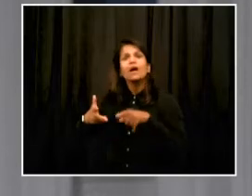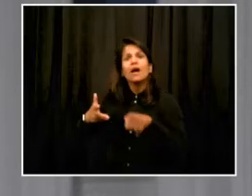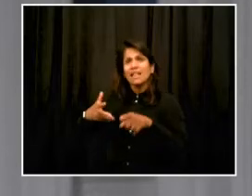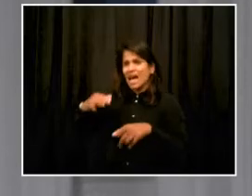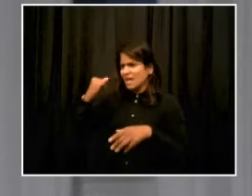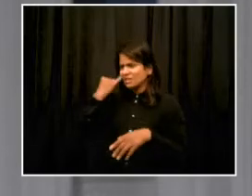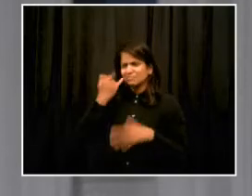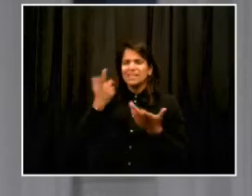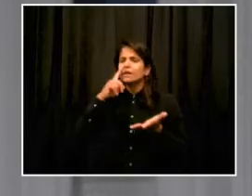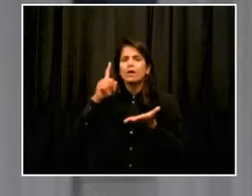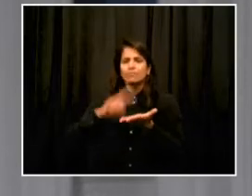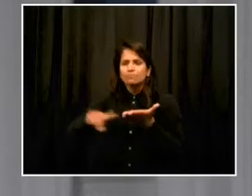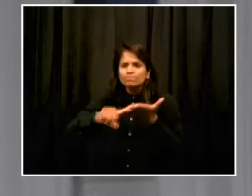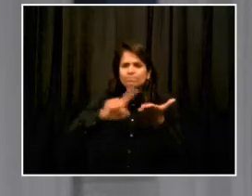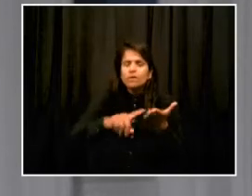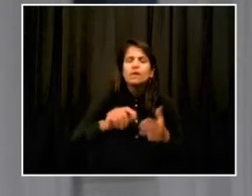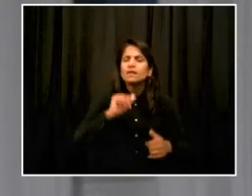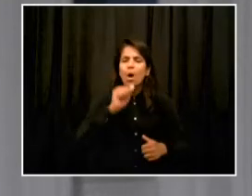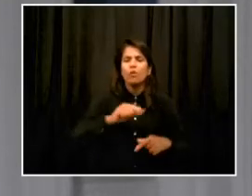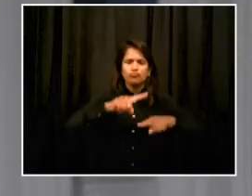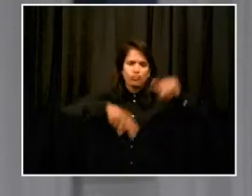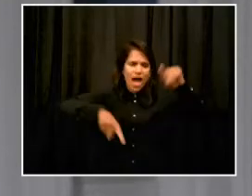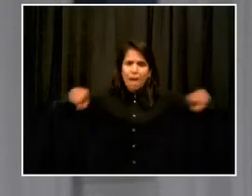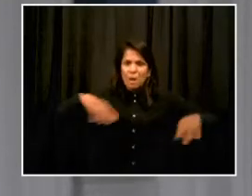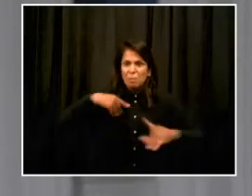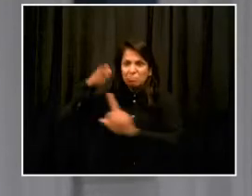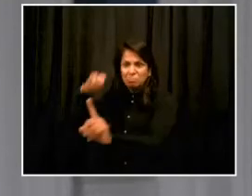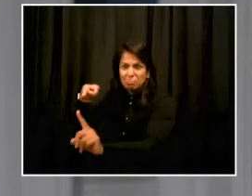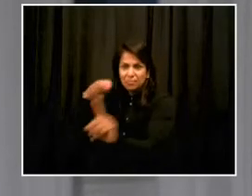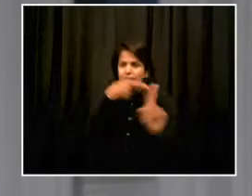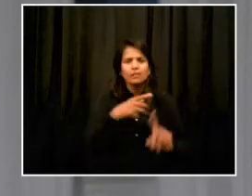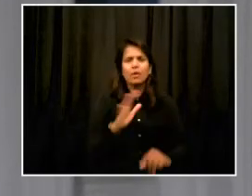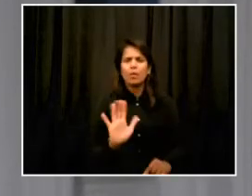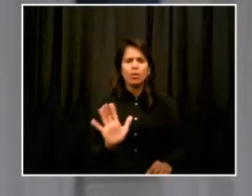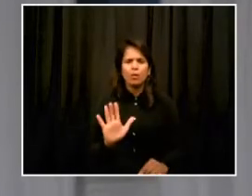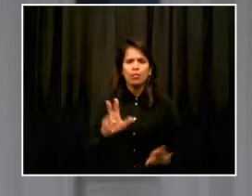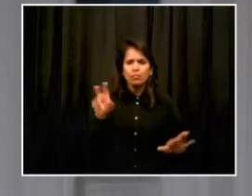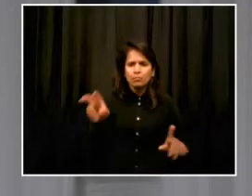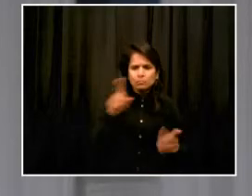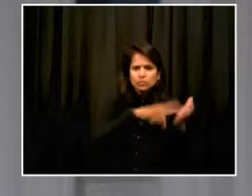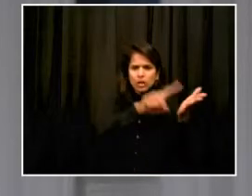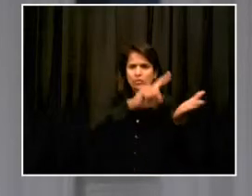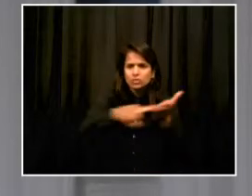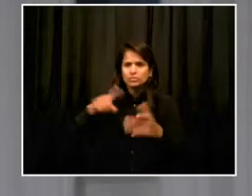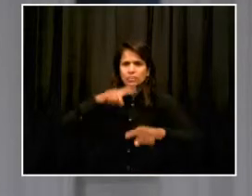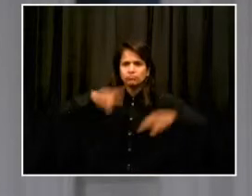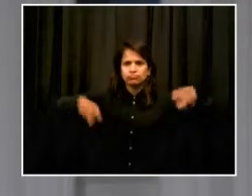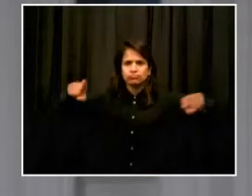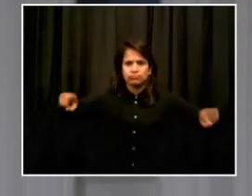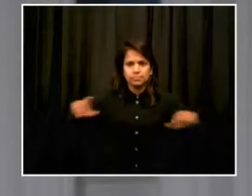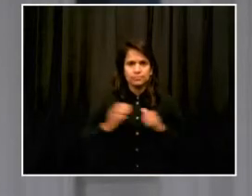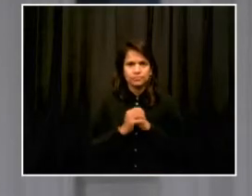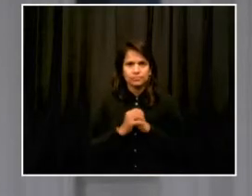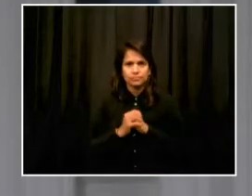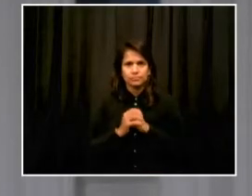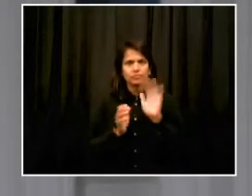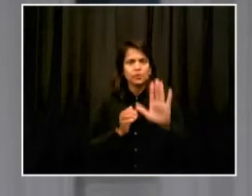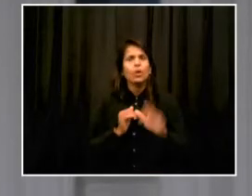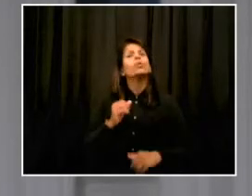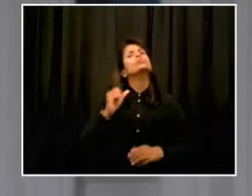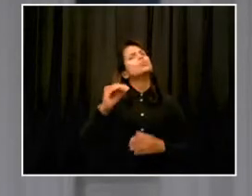is viable, and we're also looking at individualized stops where we think it would be more suited to avoid having a traffic